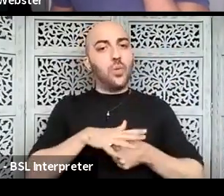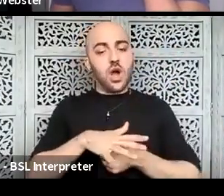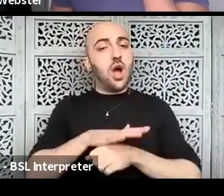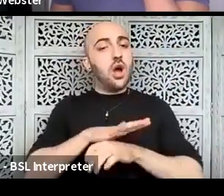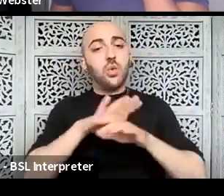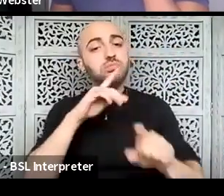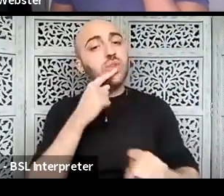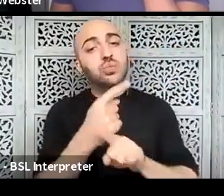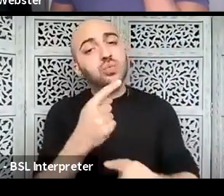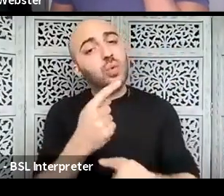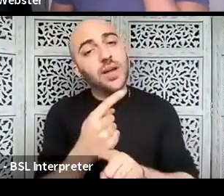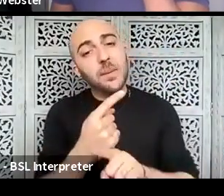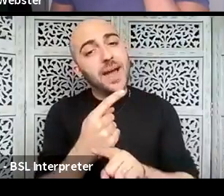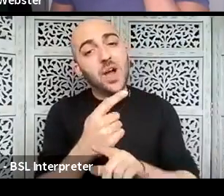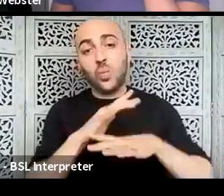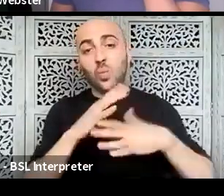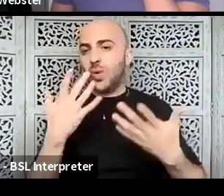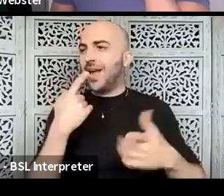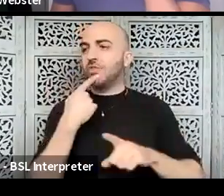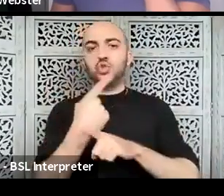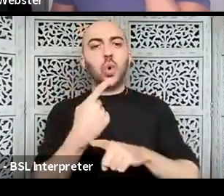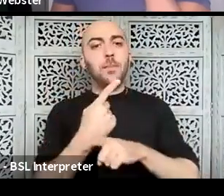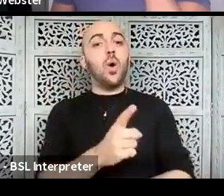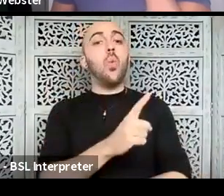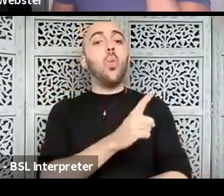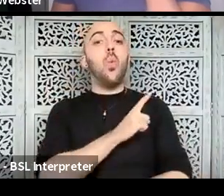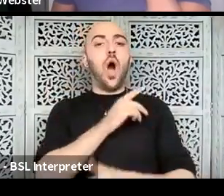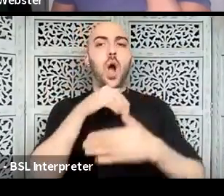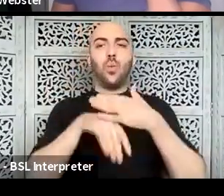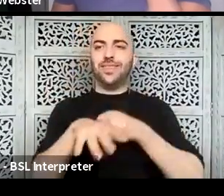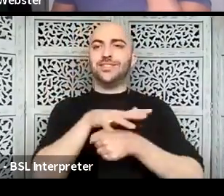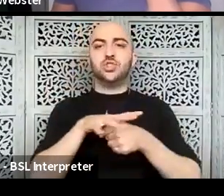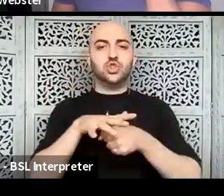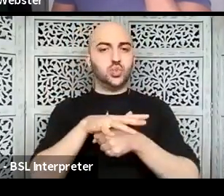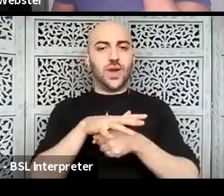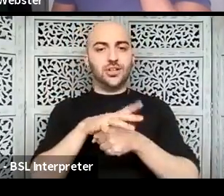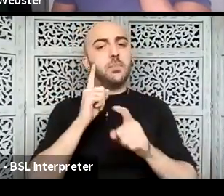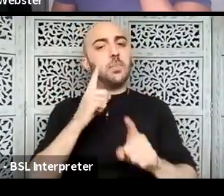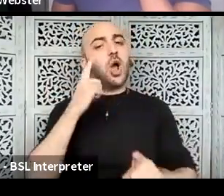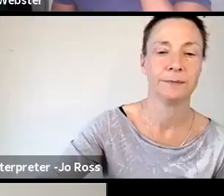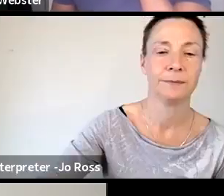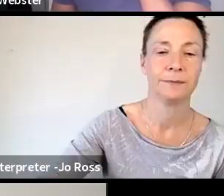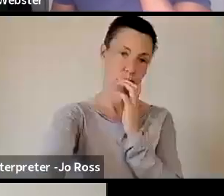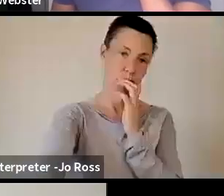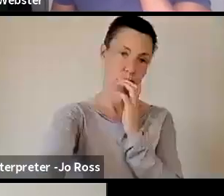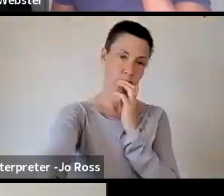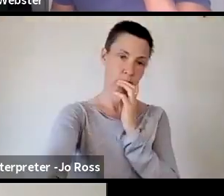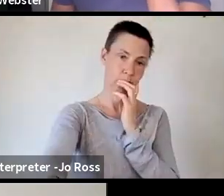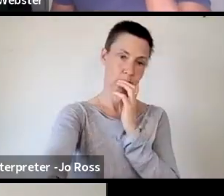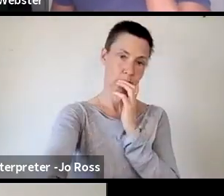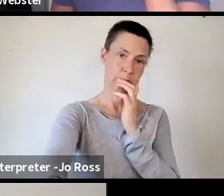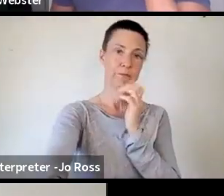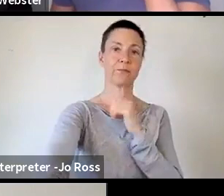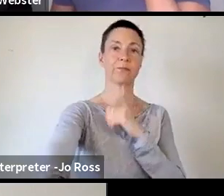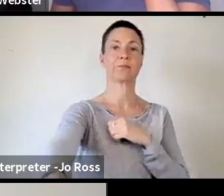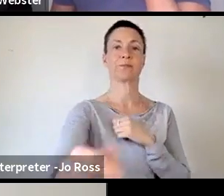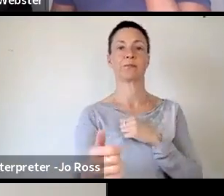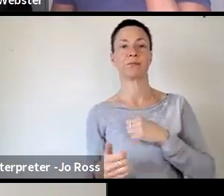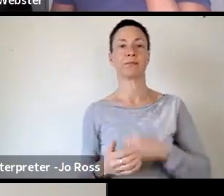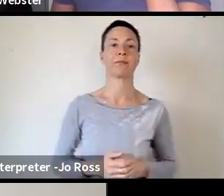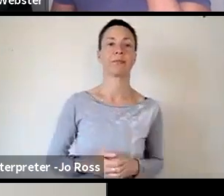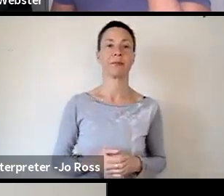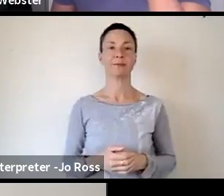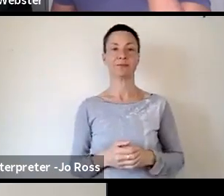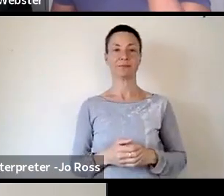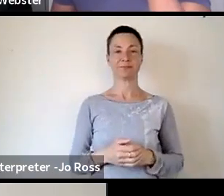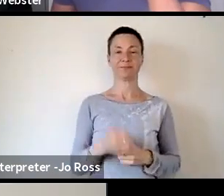talk about that, and we haven't really talked about why we're in the situation that we're in. But I thought that was worth pointing out. Yeah, thanks, James.